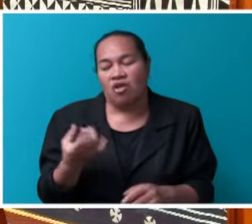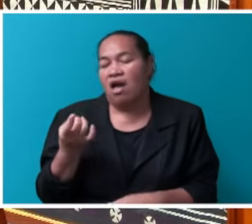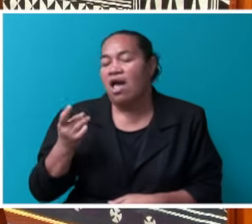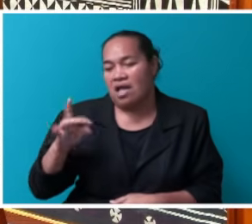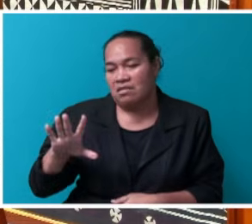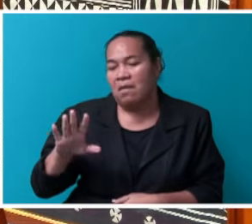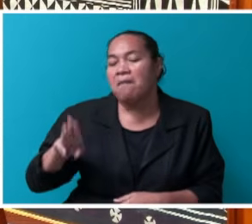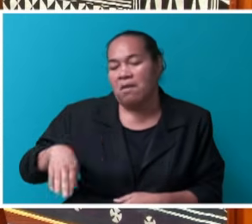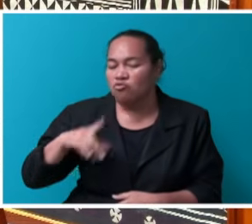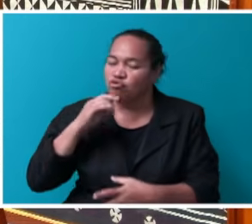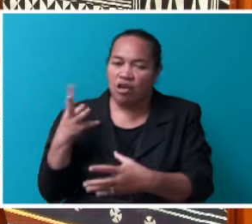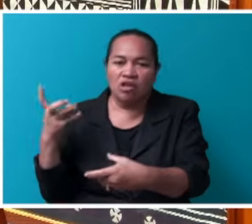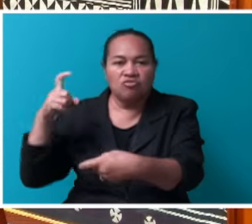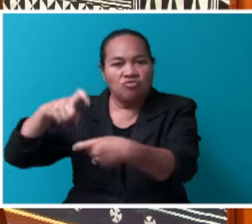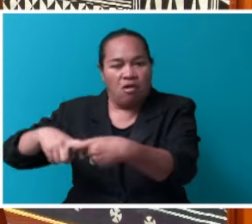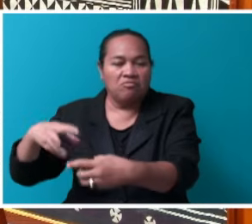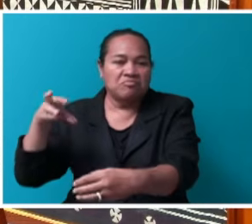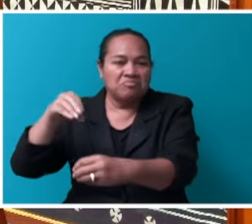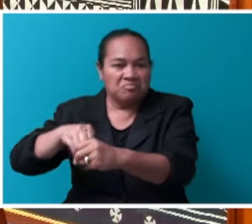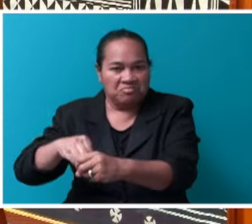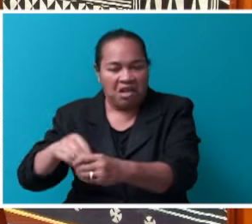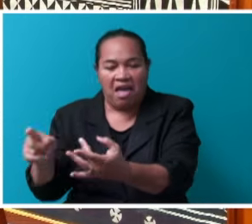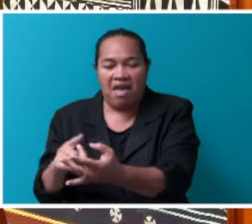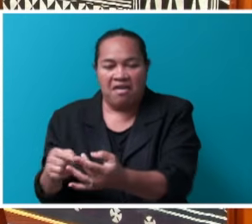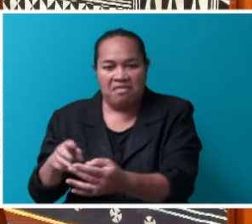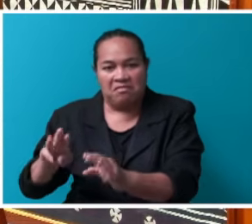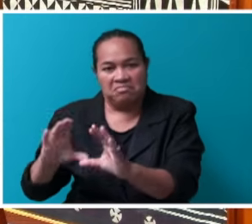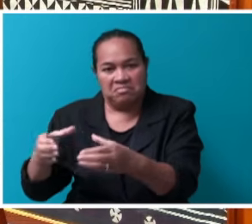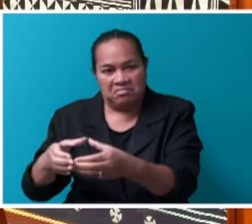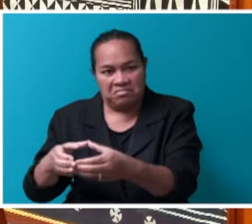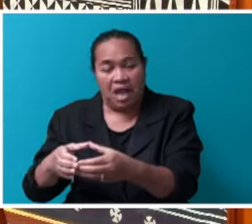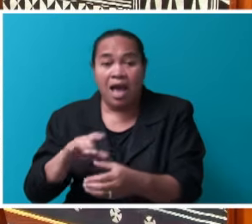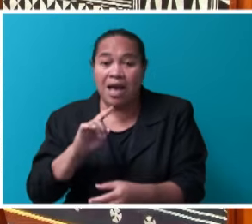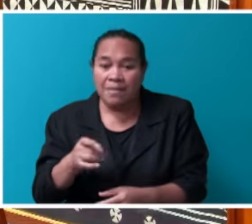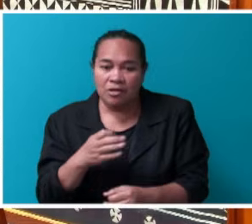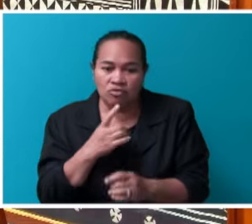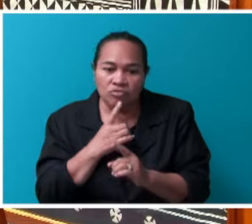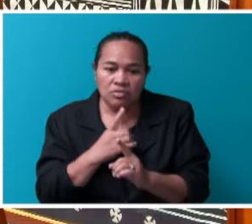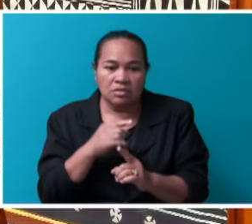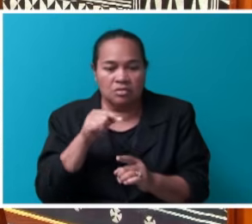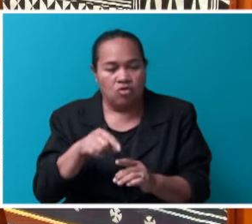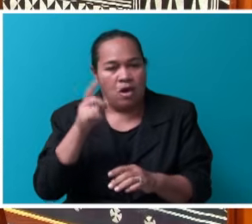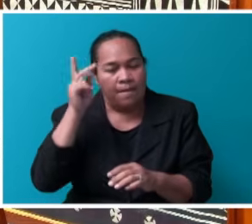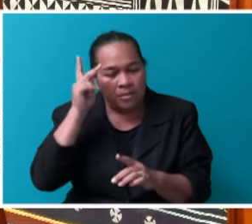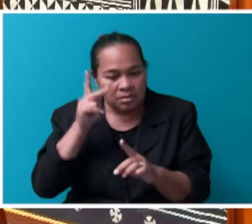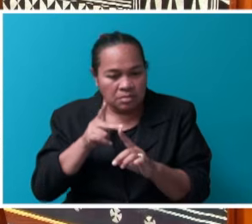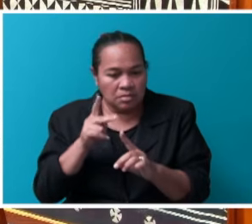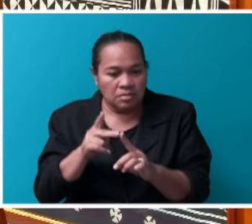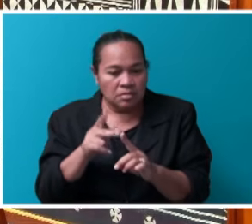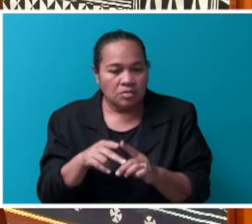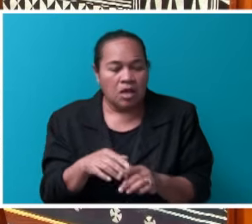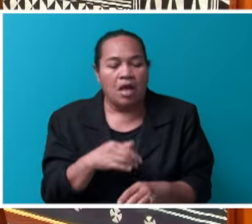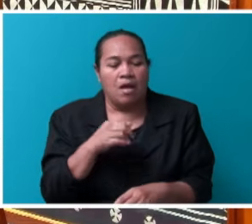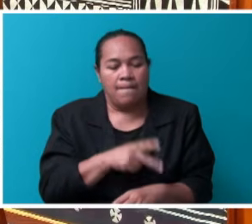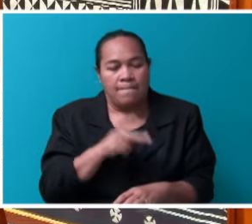proceed with their political engagements, provided they adhere to the principles of parliamentary decorum and